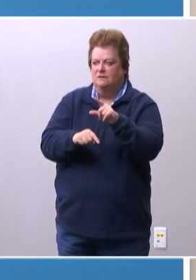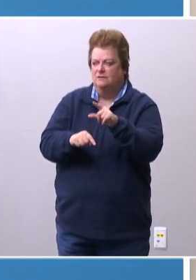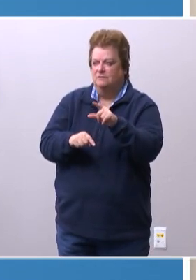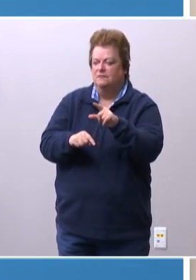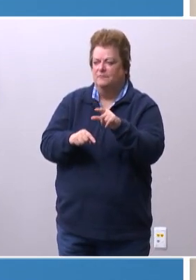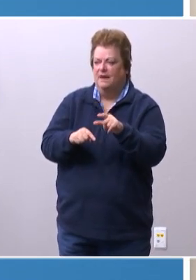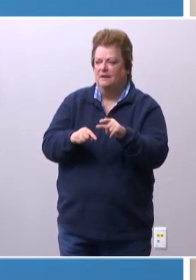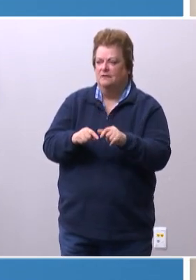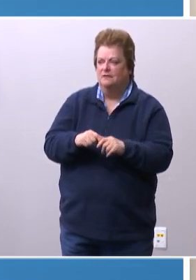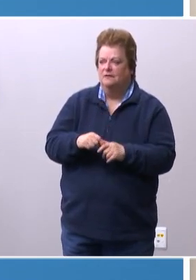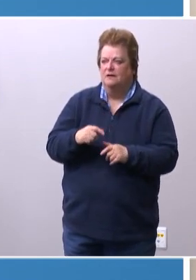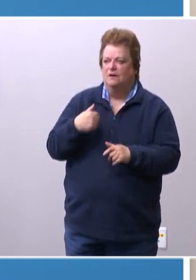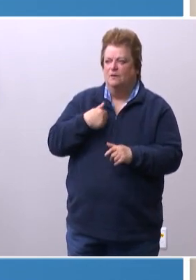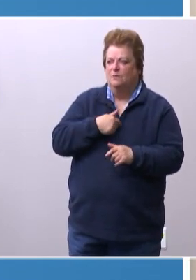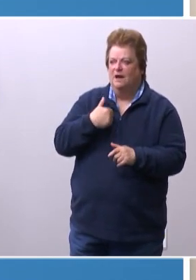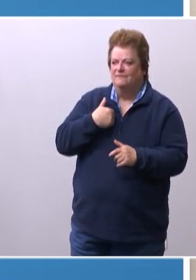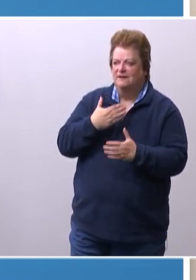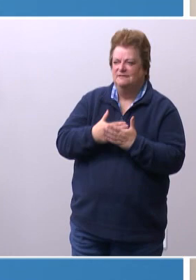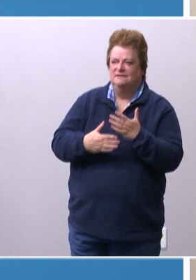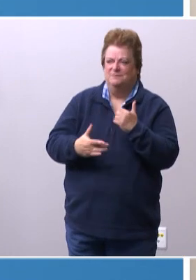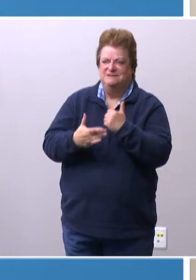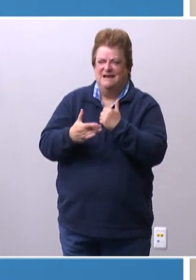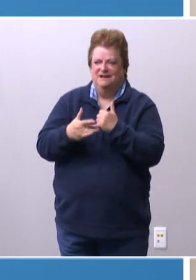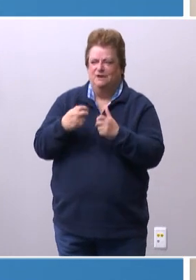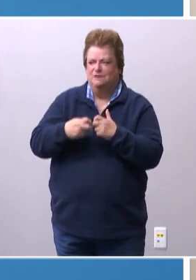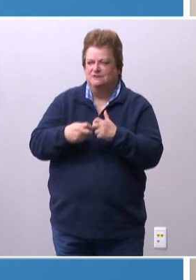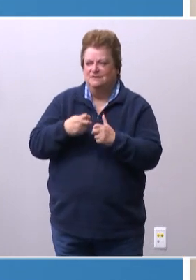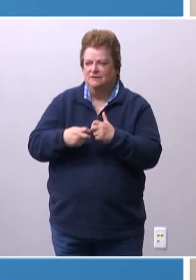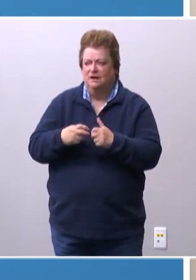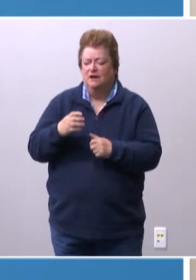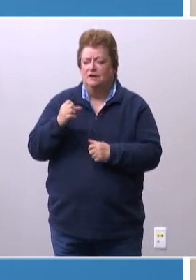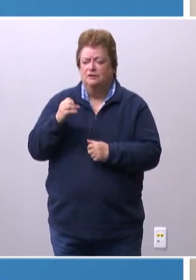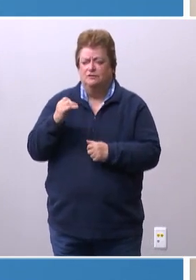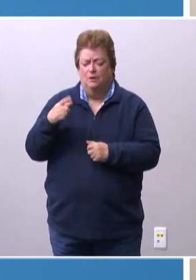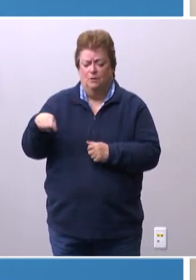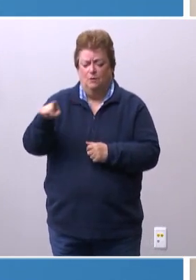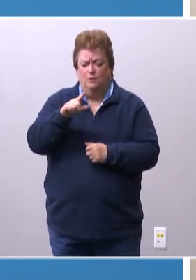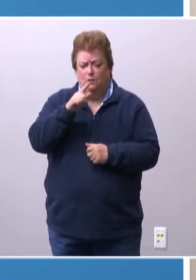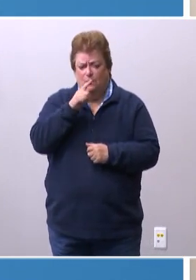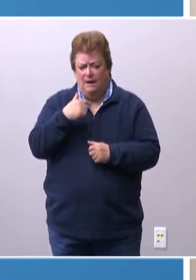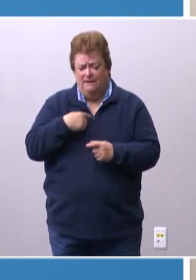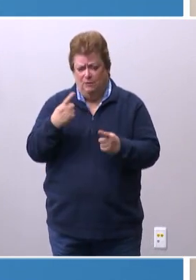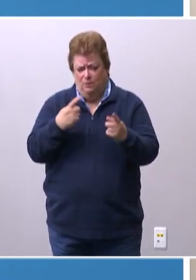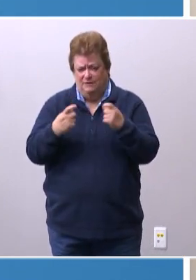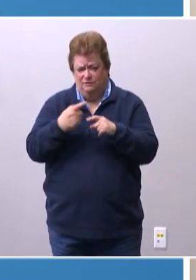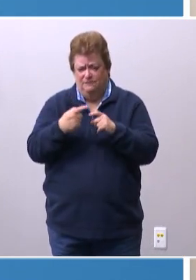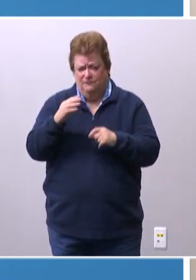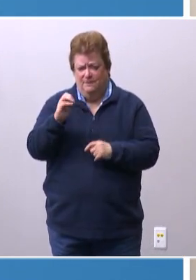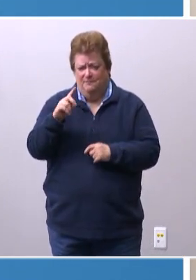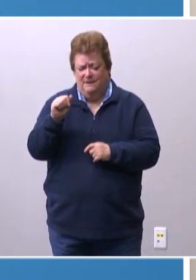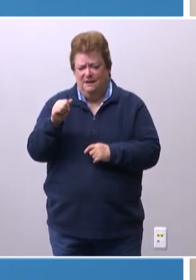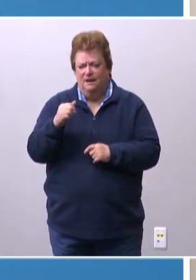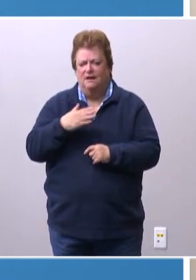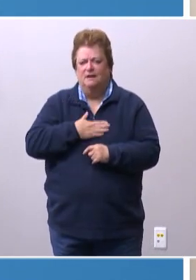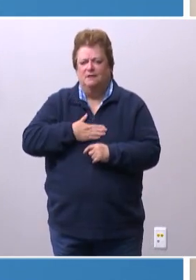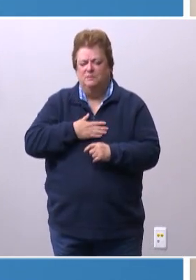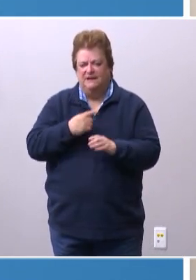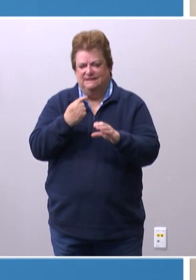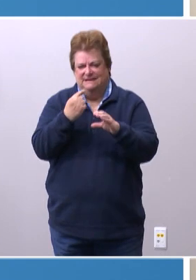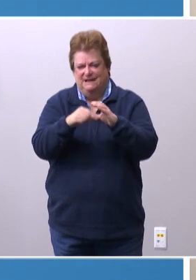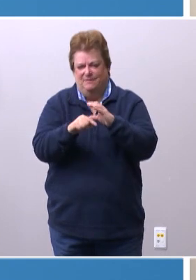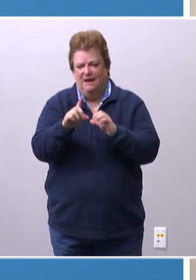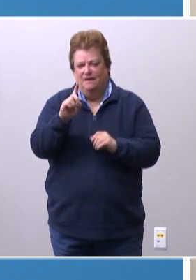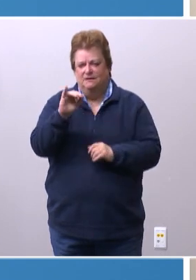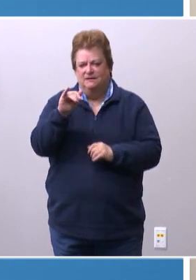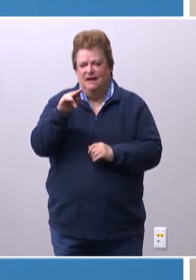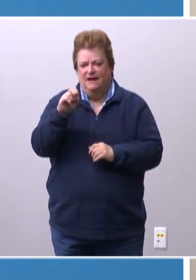some technical difficulties, and so if there are folks from the media who do have questions, please email Diane